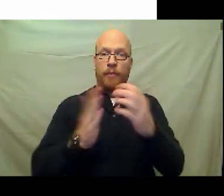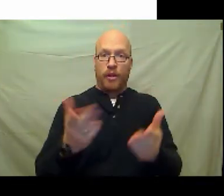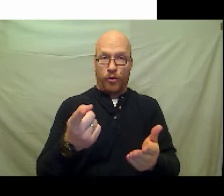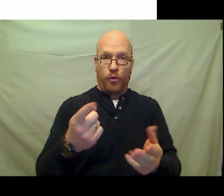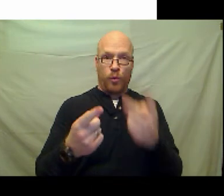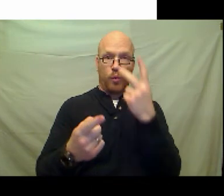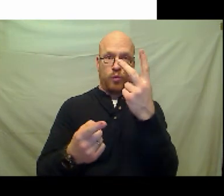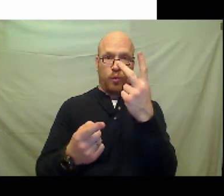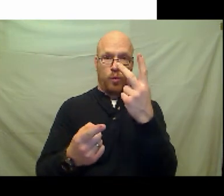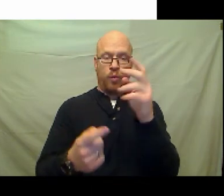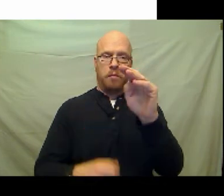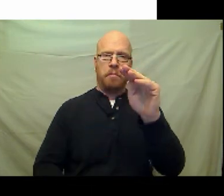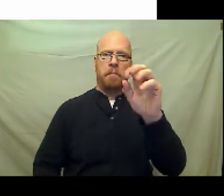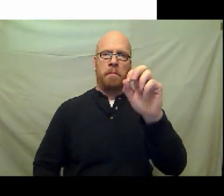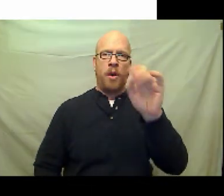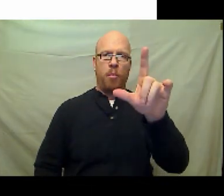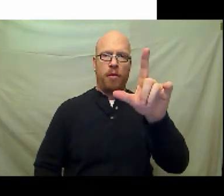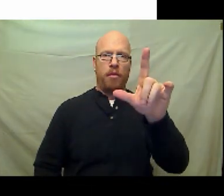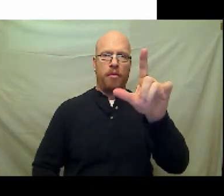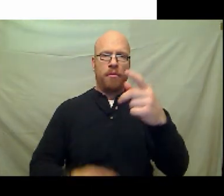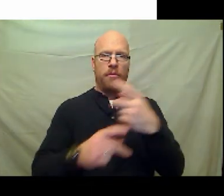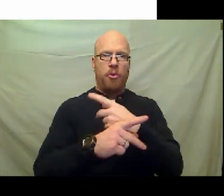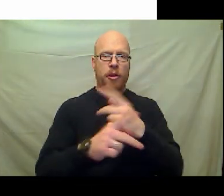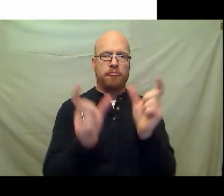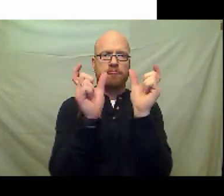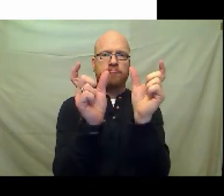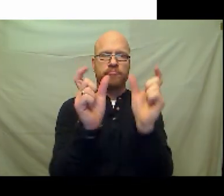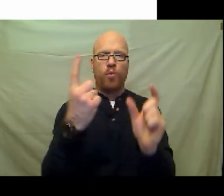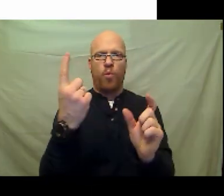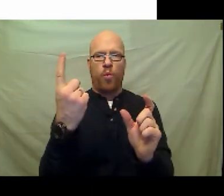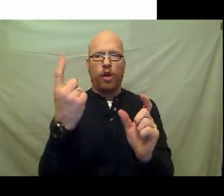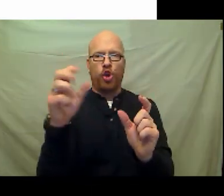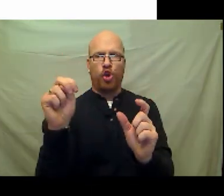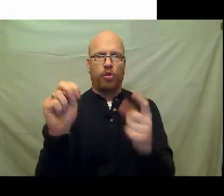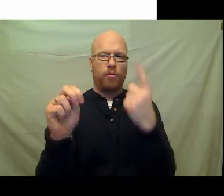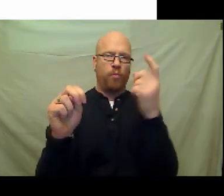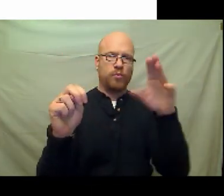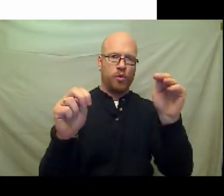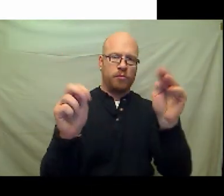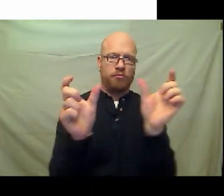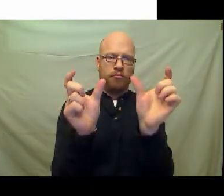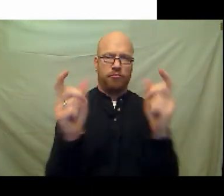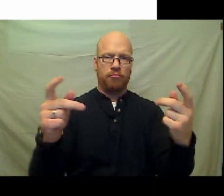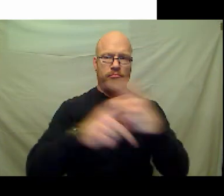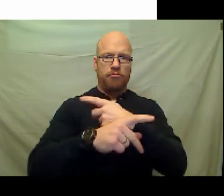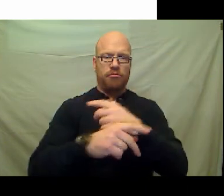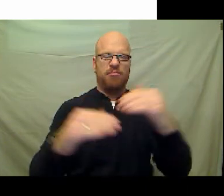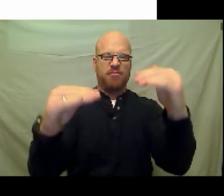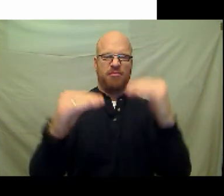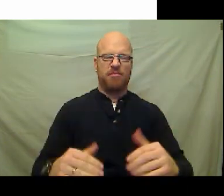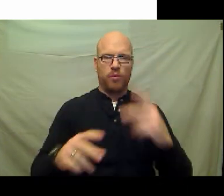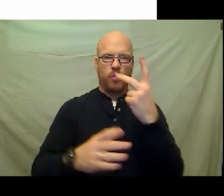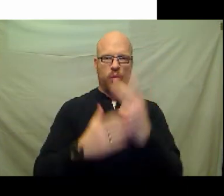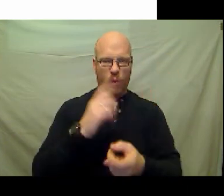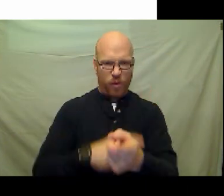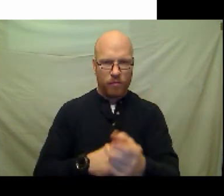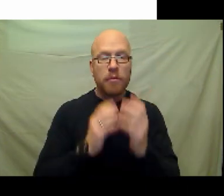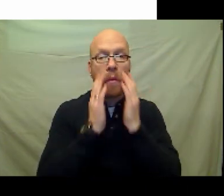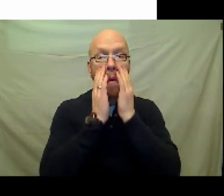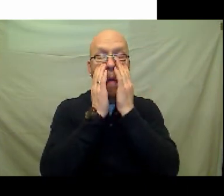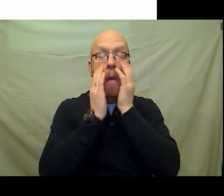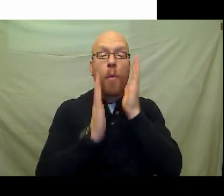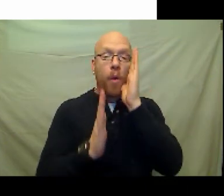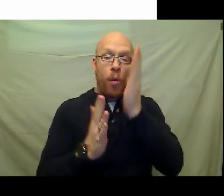So we have 2 examples here. 2 monomials being multiplied together, both one term and one